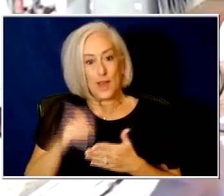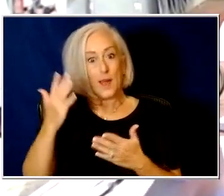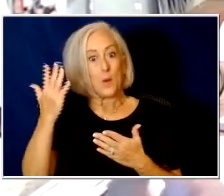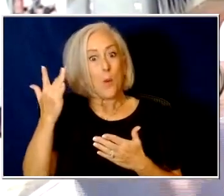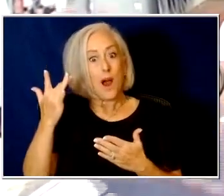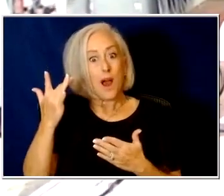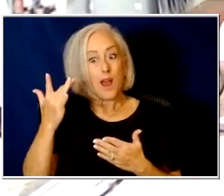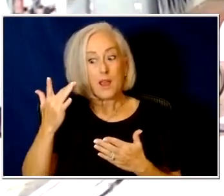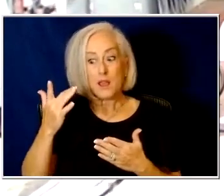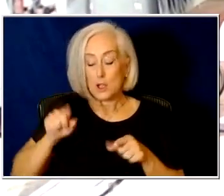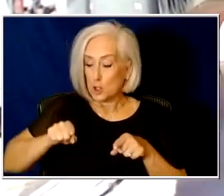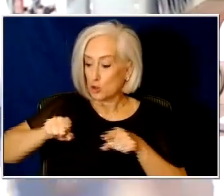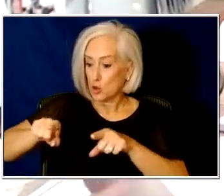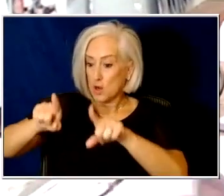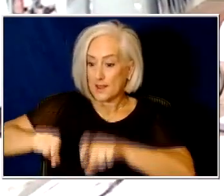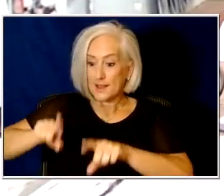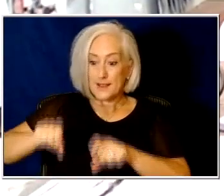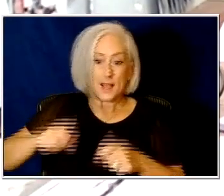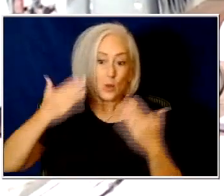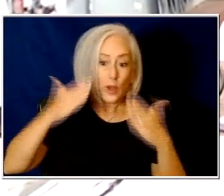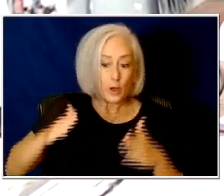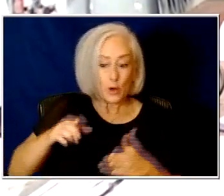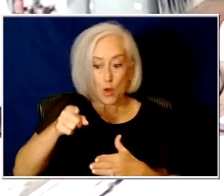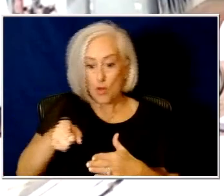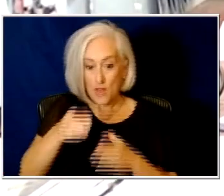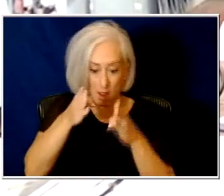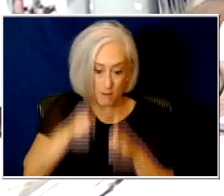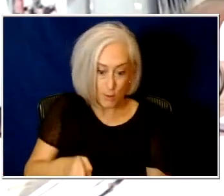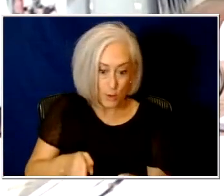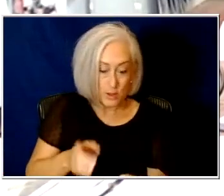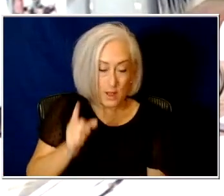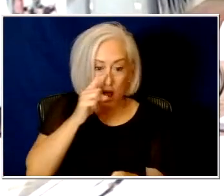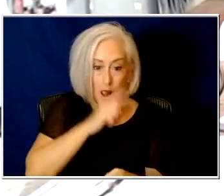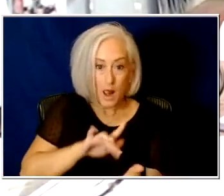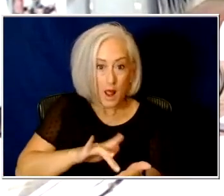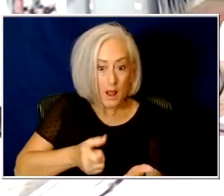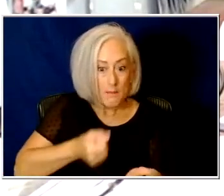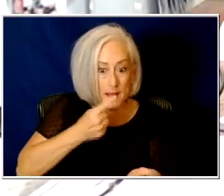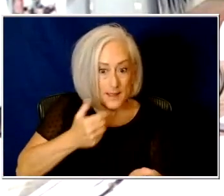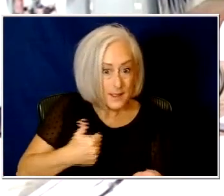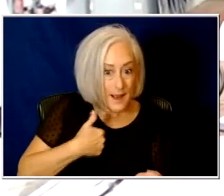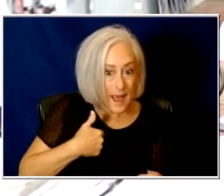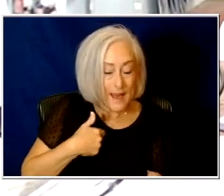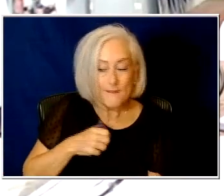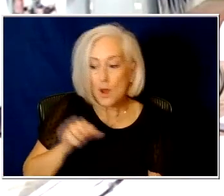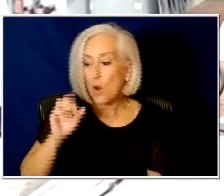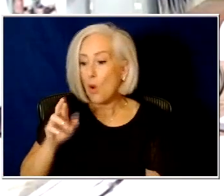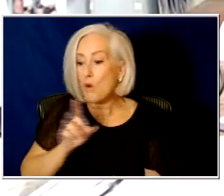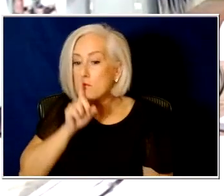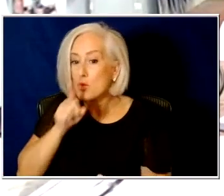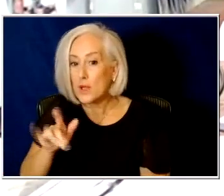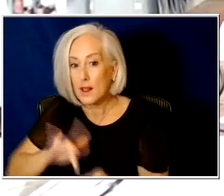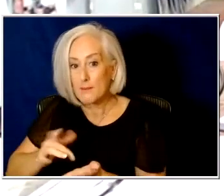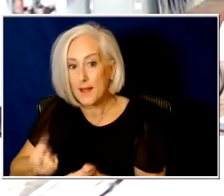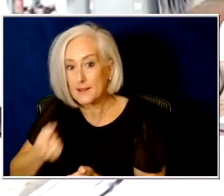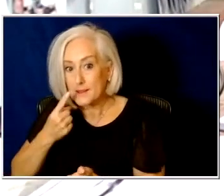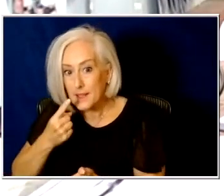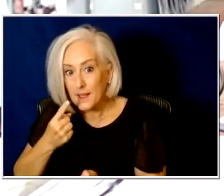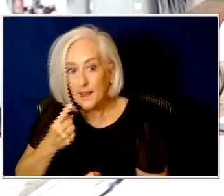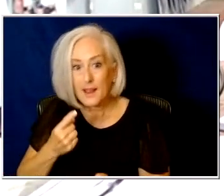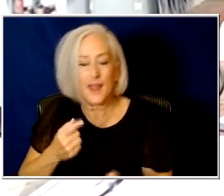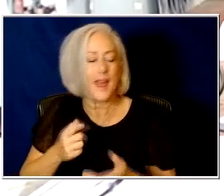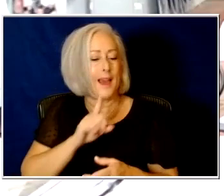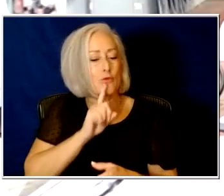know if they're on placebo, if they're on real drug. And Alzheimer's there's a lot of variability in Alzheimer's. It can move very slowly and it can move very